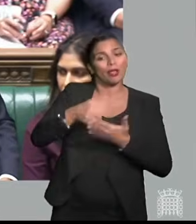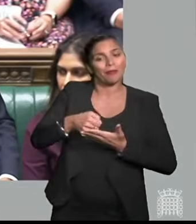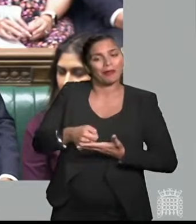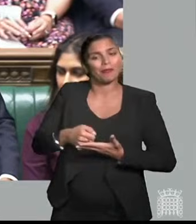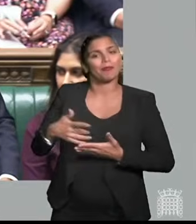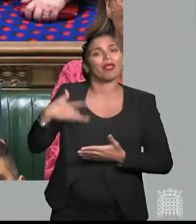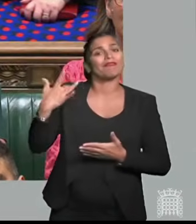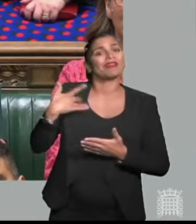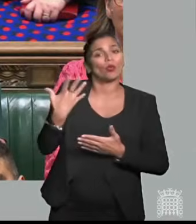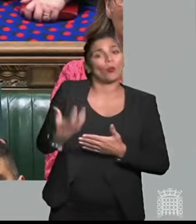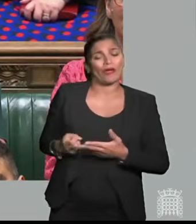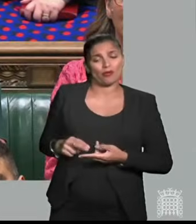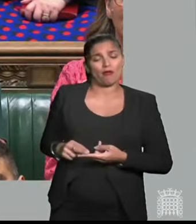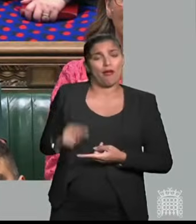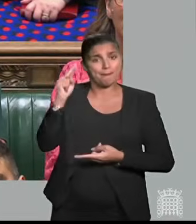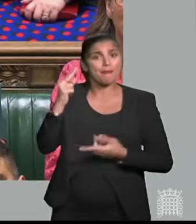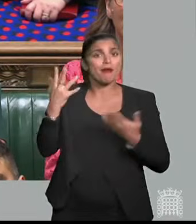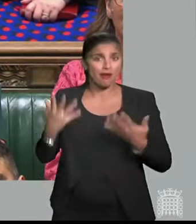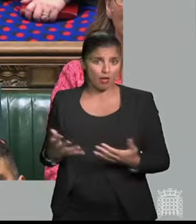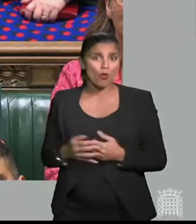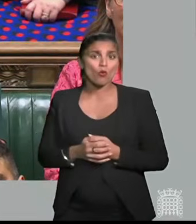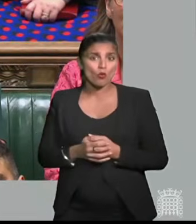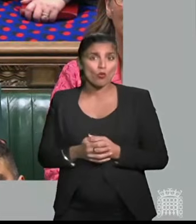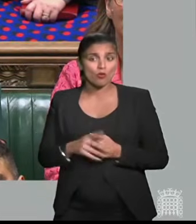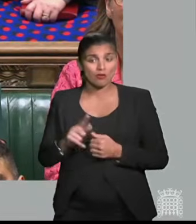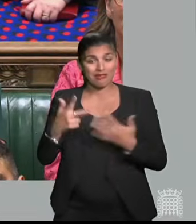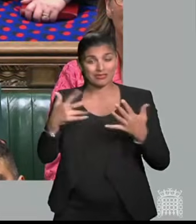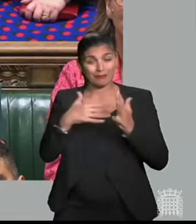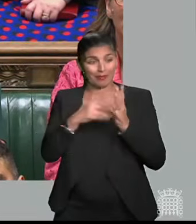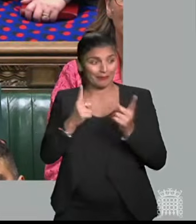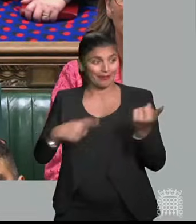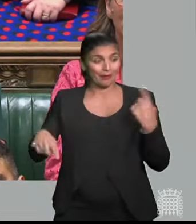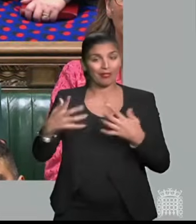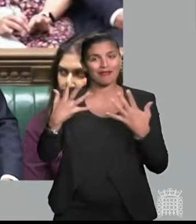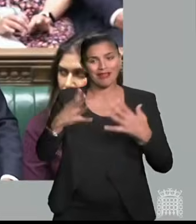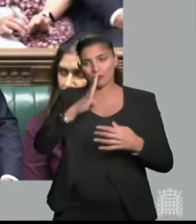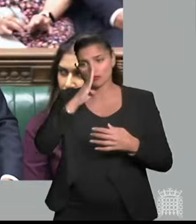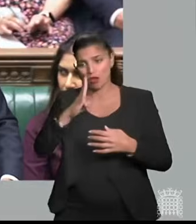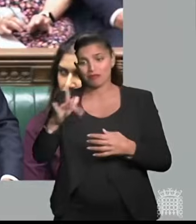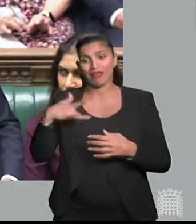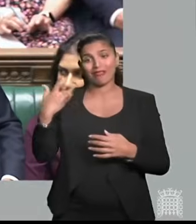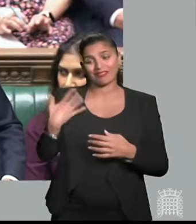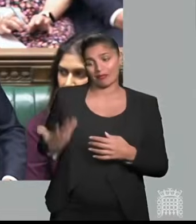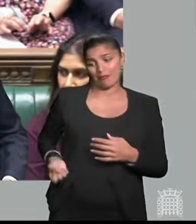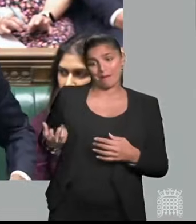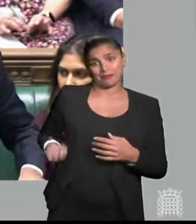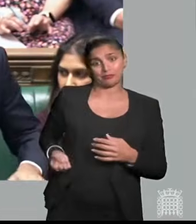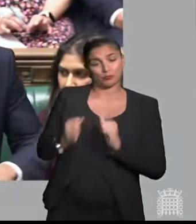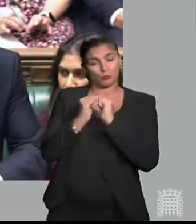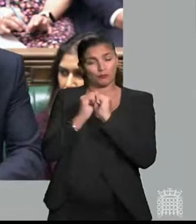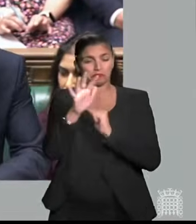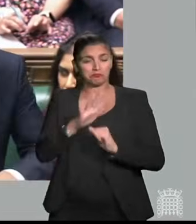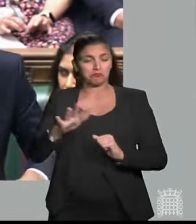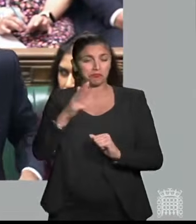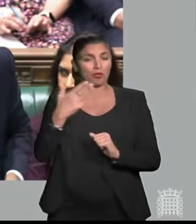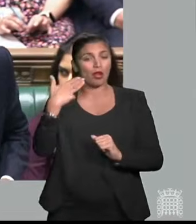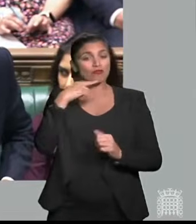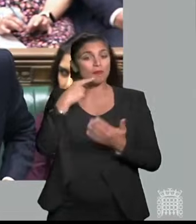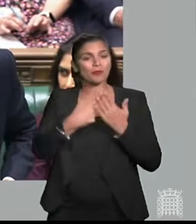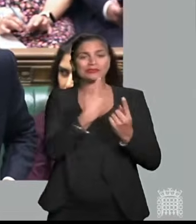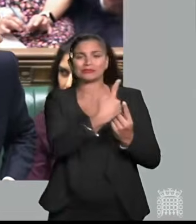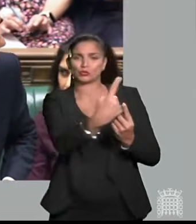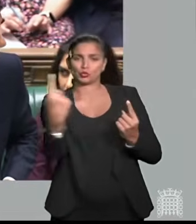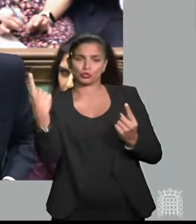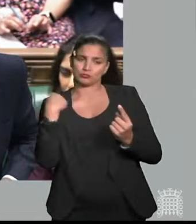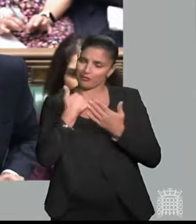million people across this country are now receiving direct cost of living payments worth £900. Whilst we're helping people with the cost of